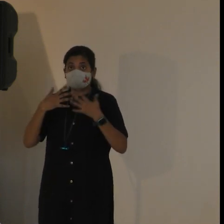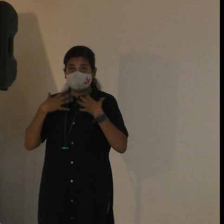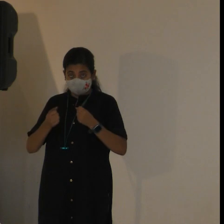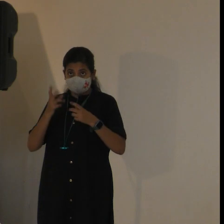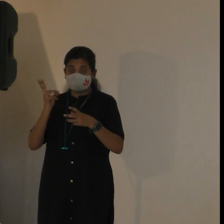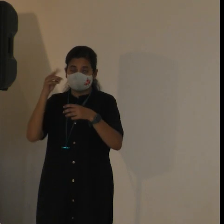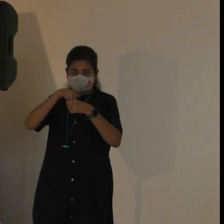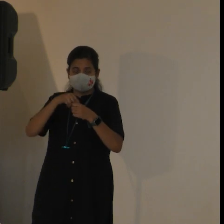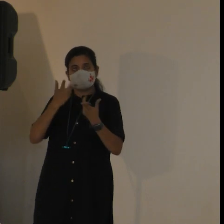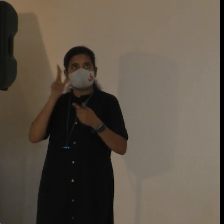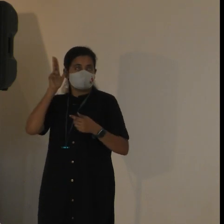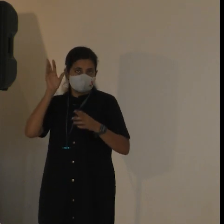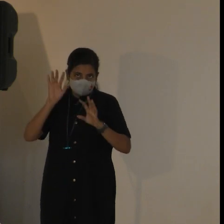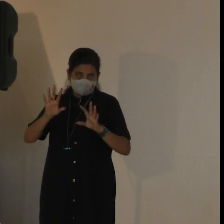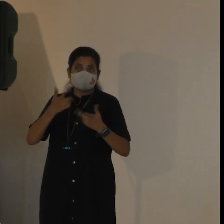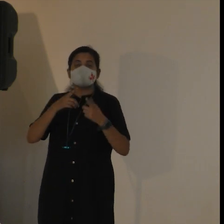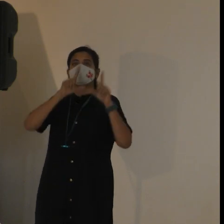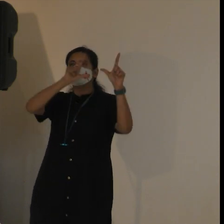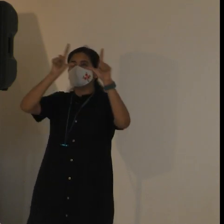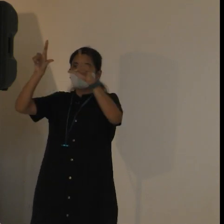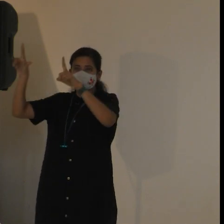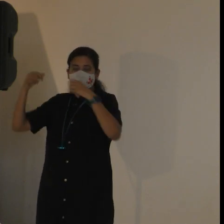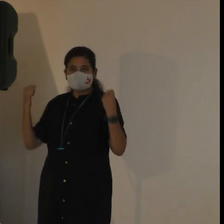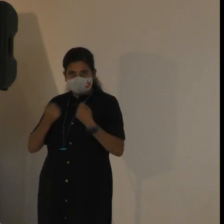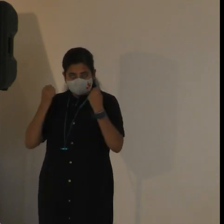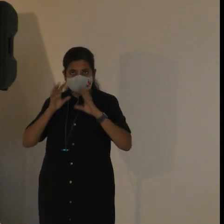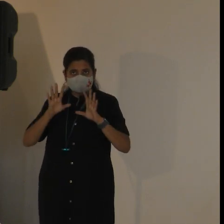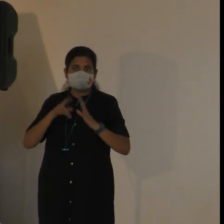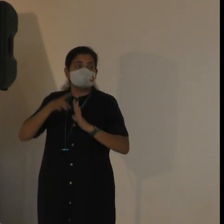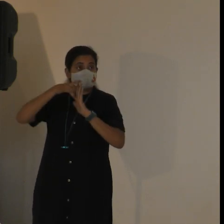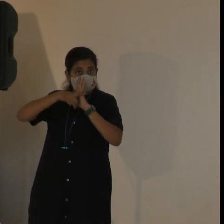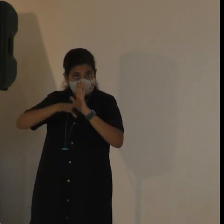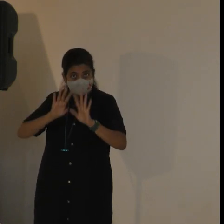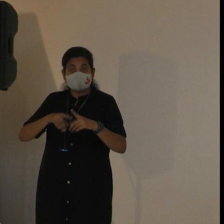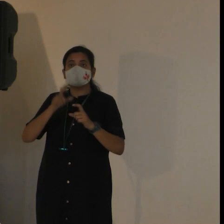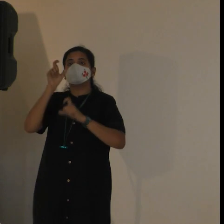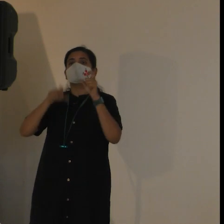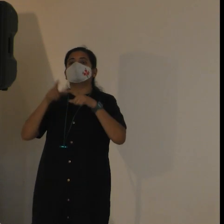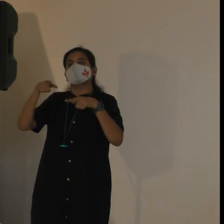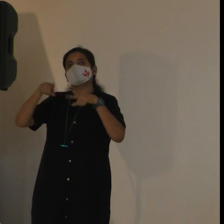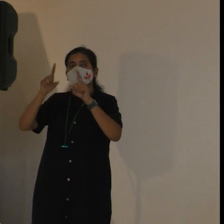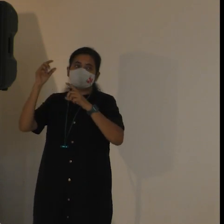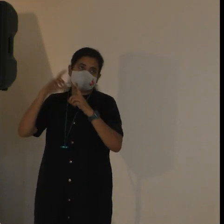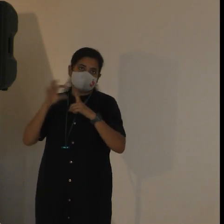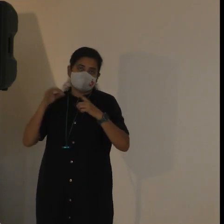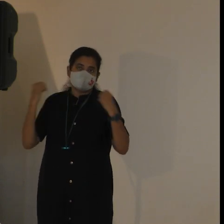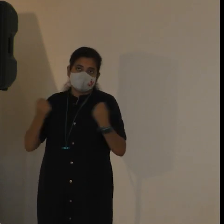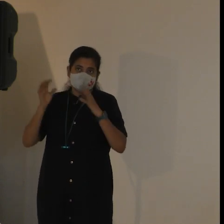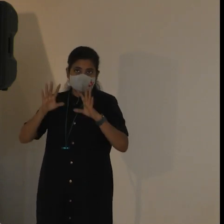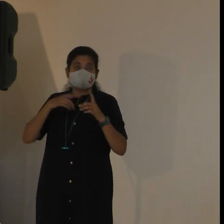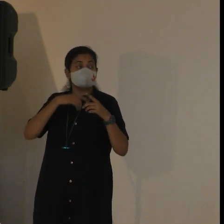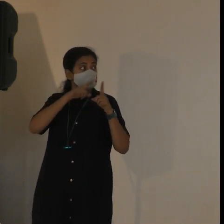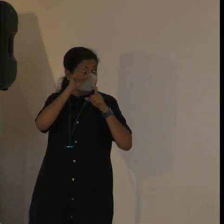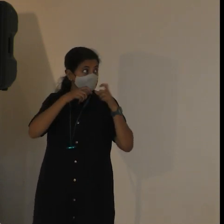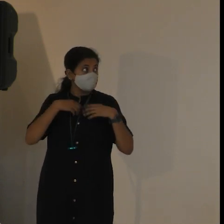visitors at the museum, gallery activities, as I detailed, and finally these public outreach activities. So this way we are engaging